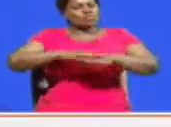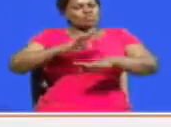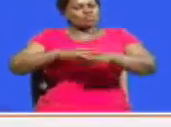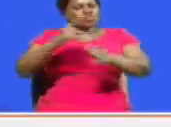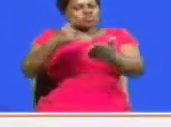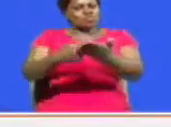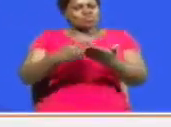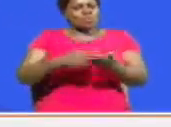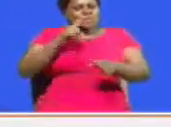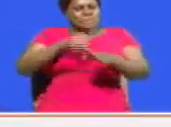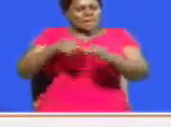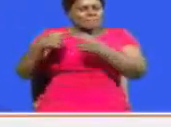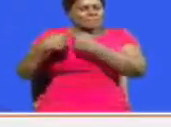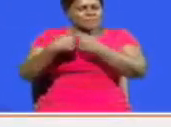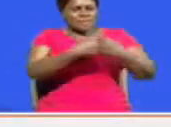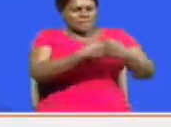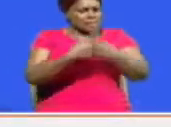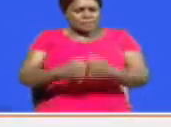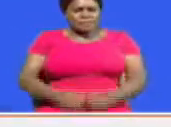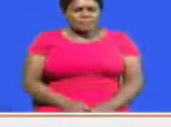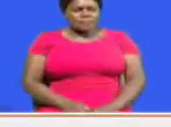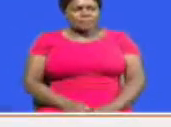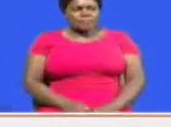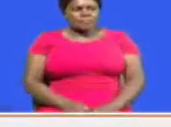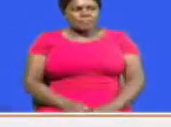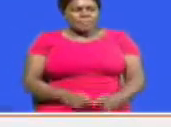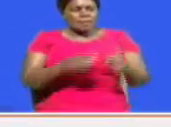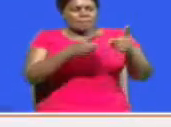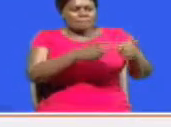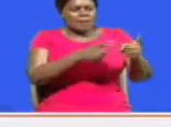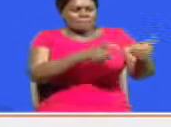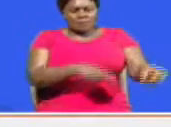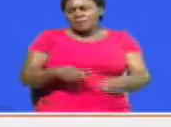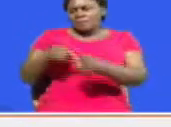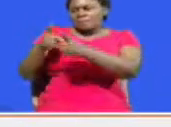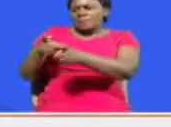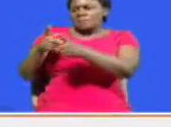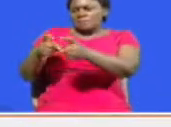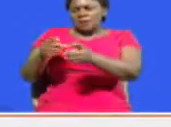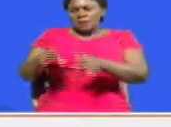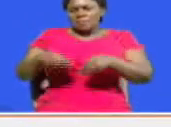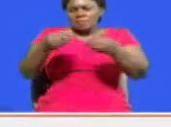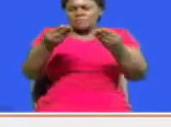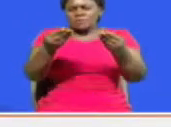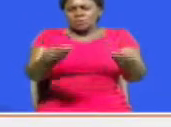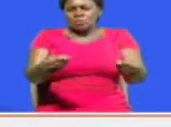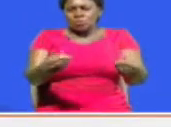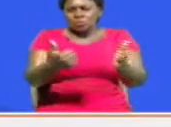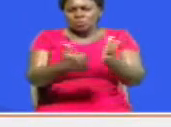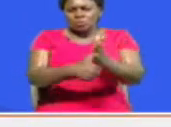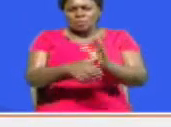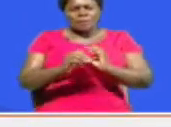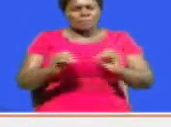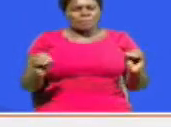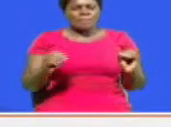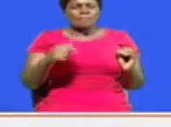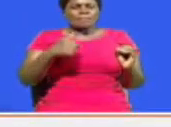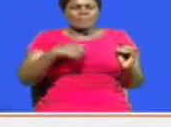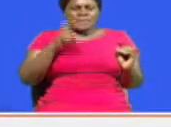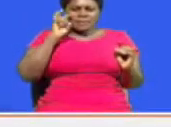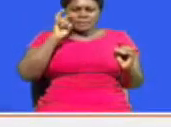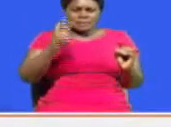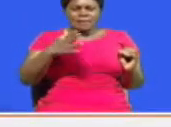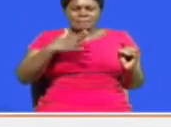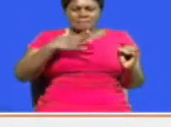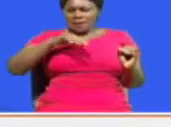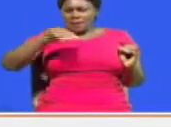dialogue during the challenging times. Shifting of planes will not provide a solution to this problem. I have seen my